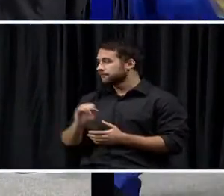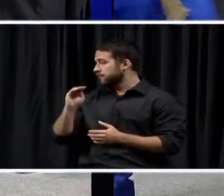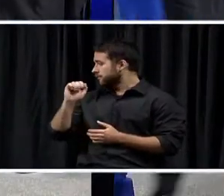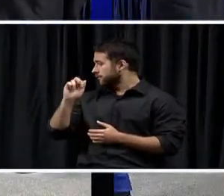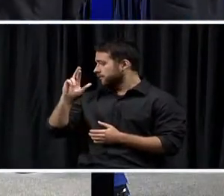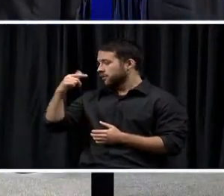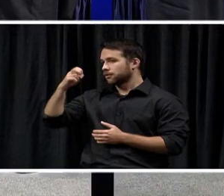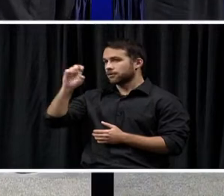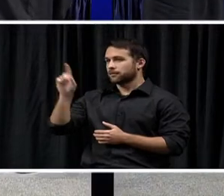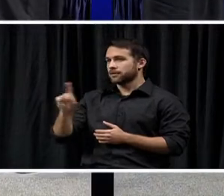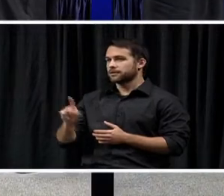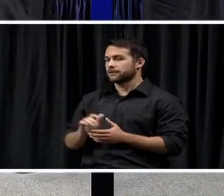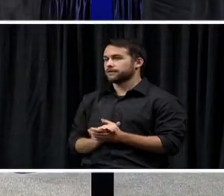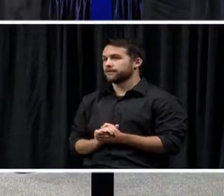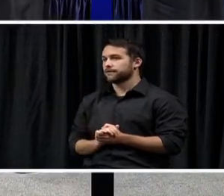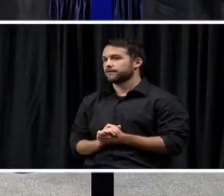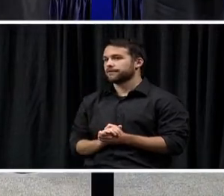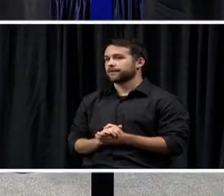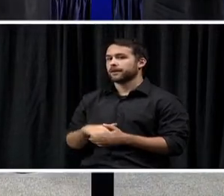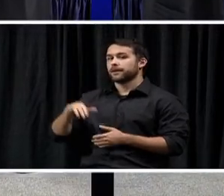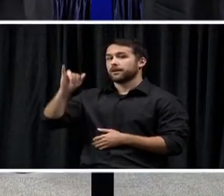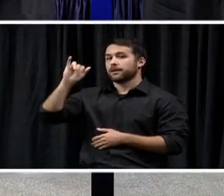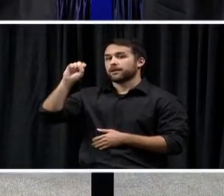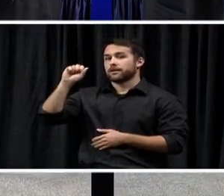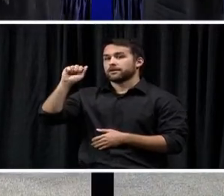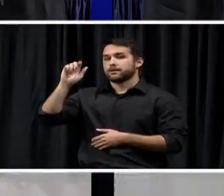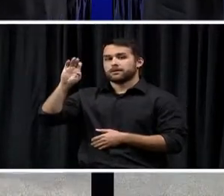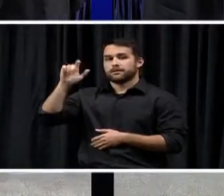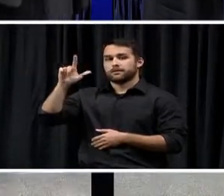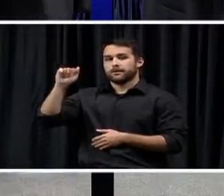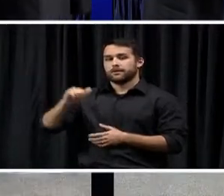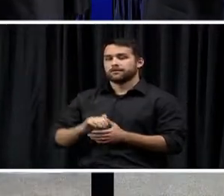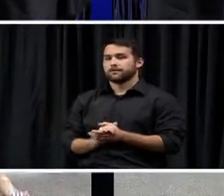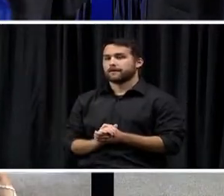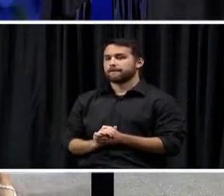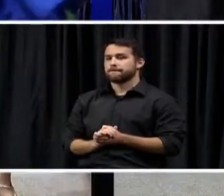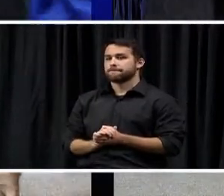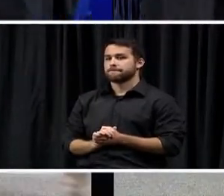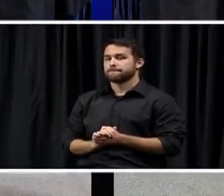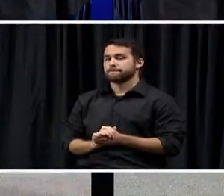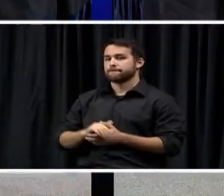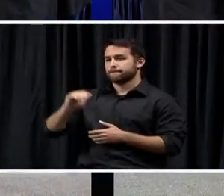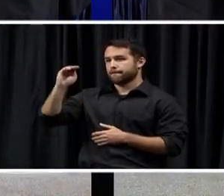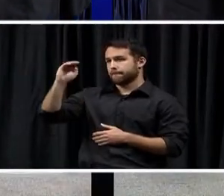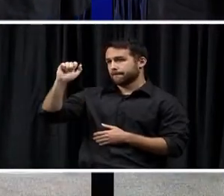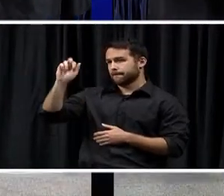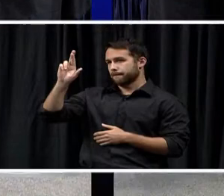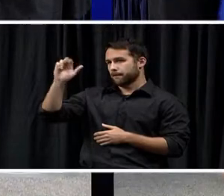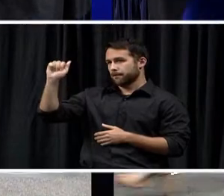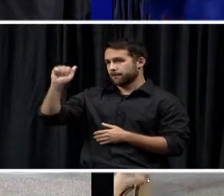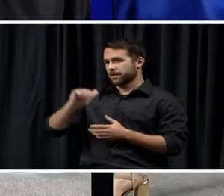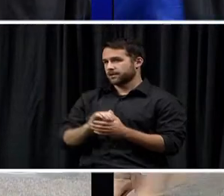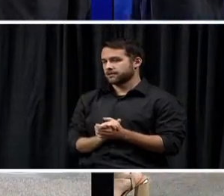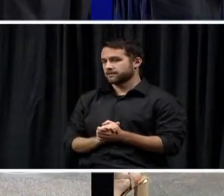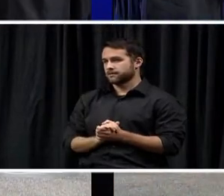Marquez Robles. Isabella DeGracie Matthews. Mauro